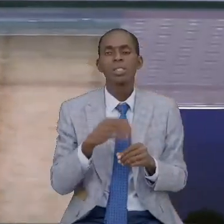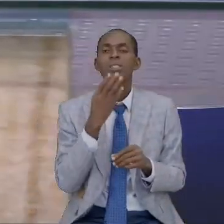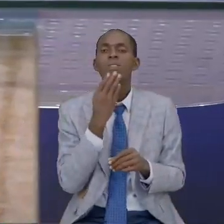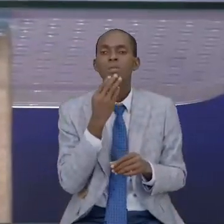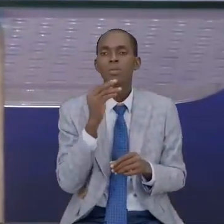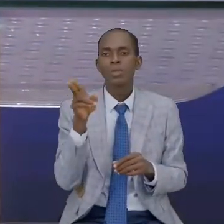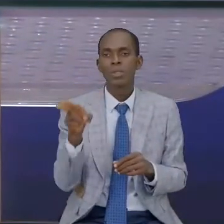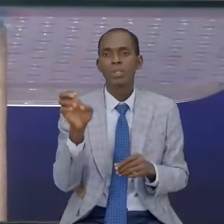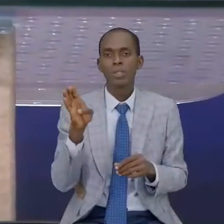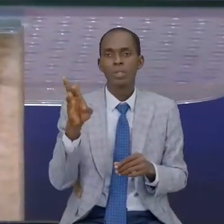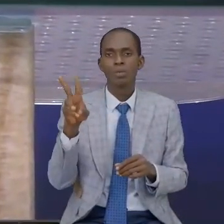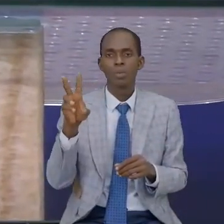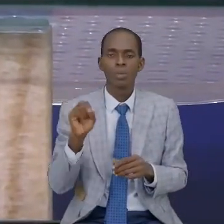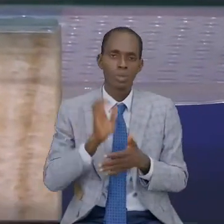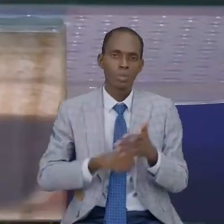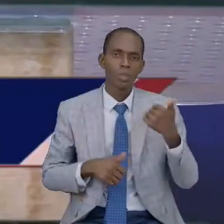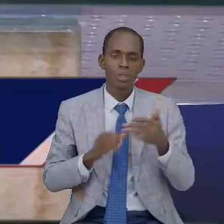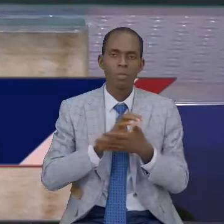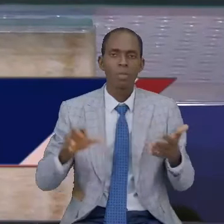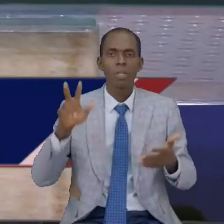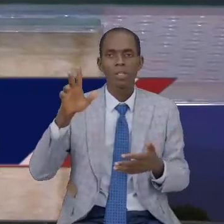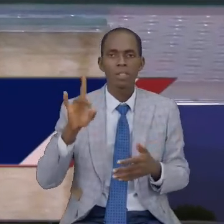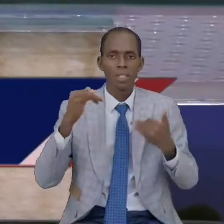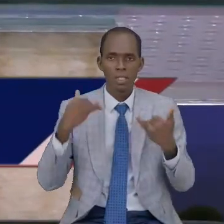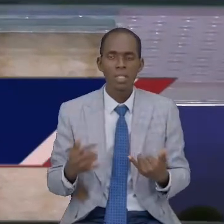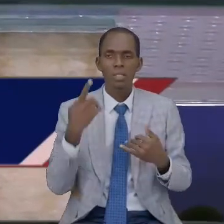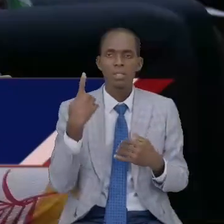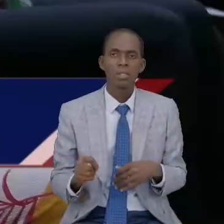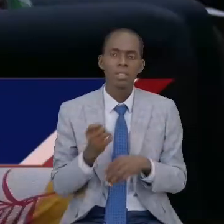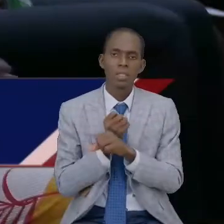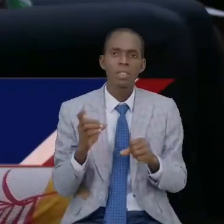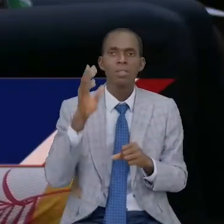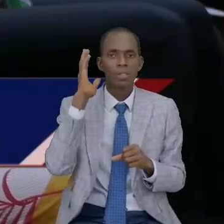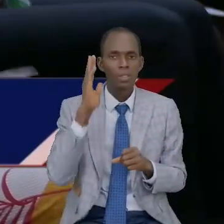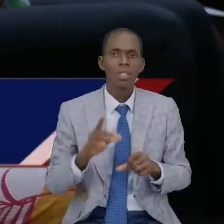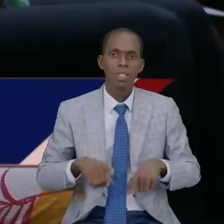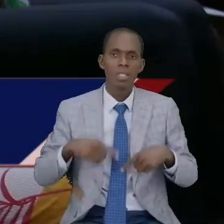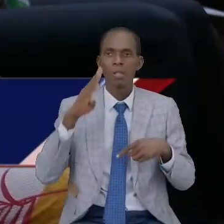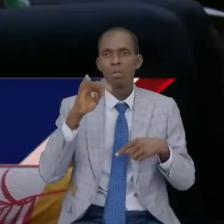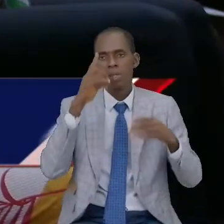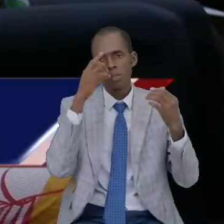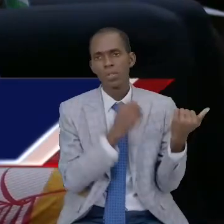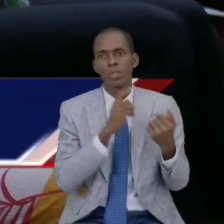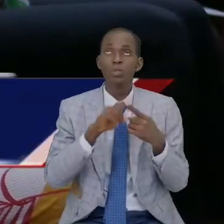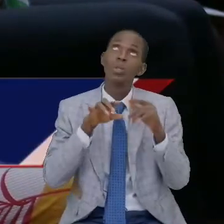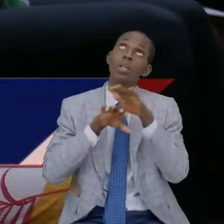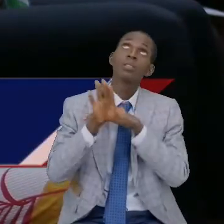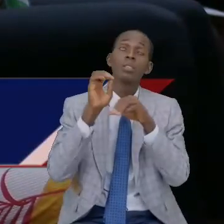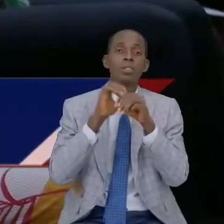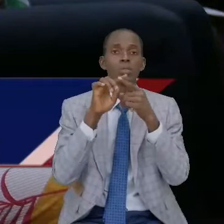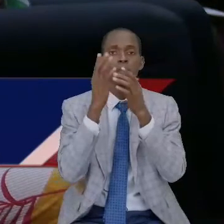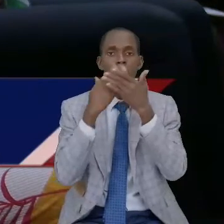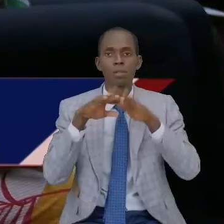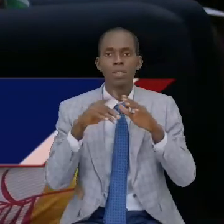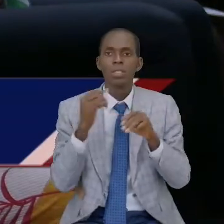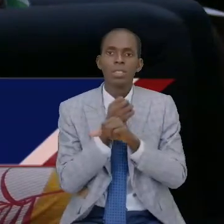10, verse 38, Hebrews 10, verse 38, now the just shall live by faith. To get to